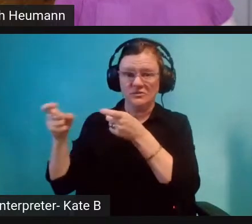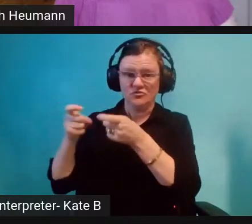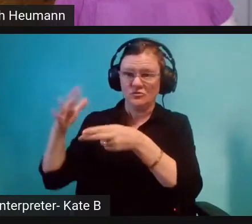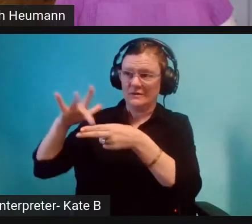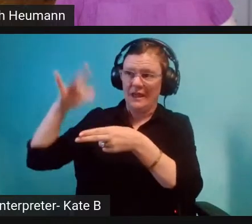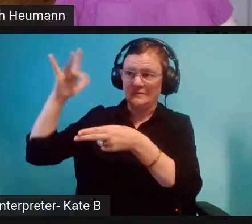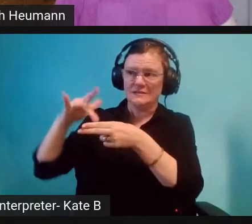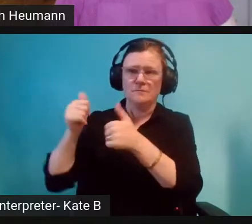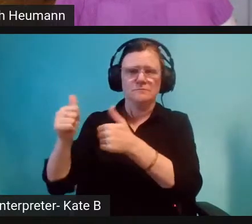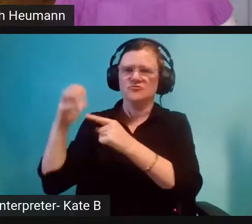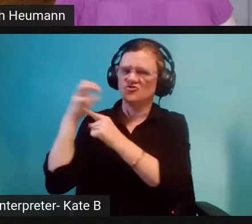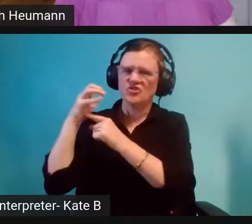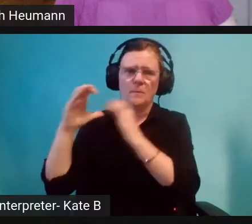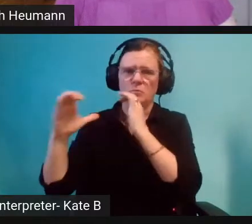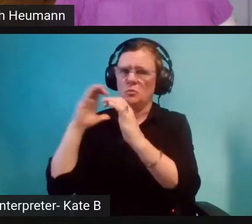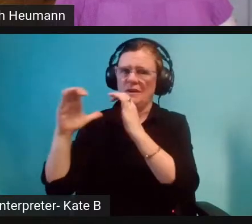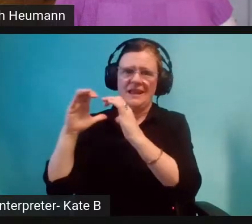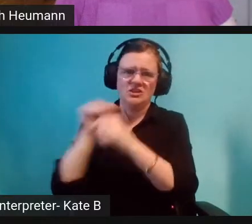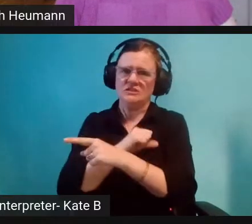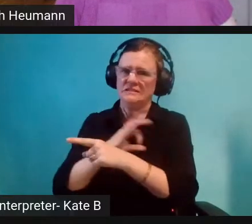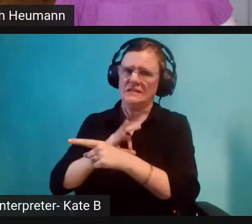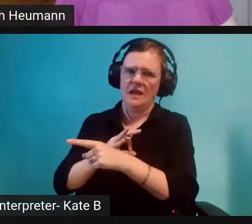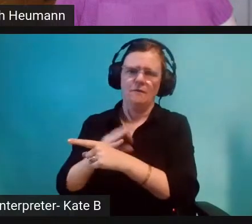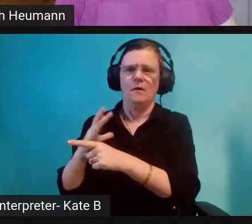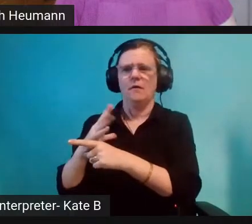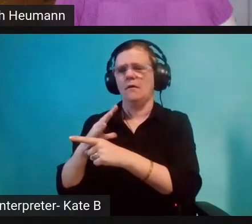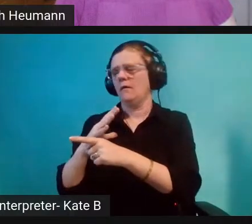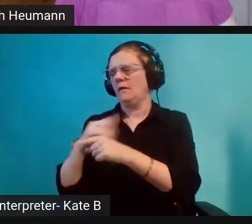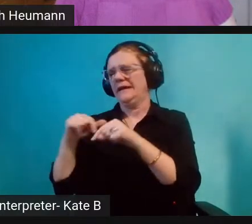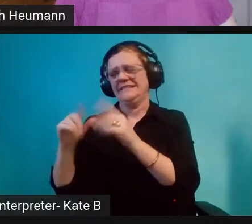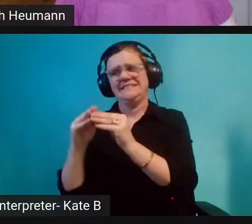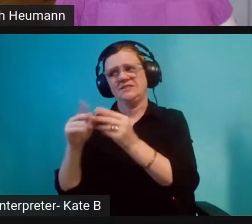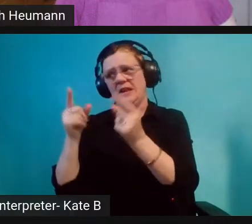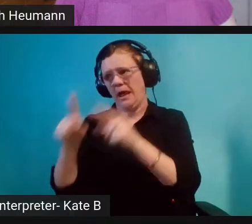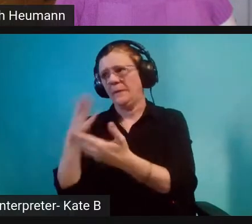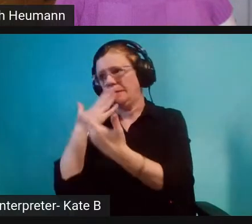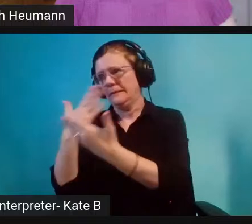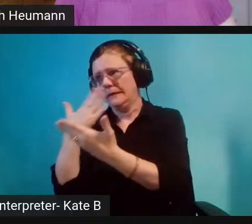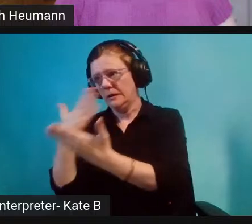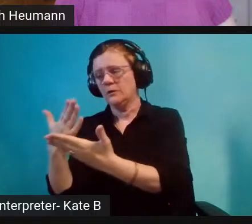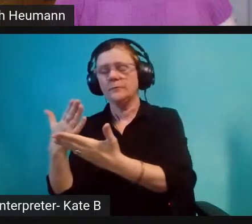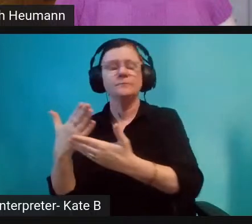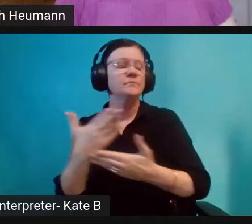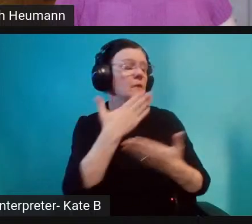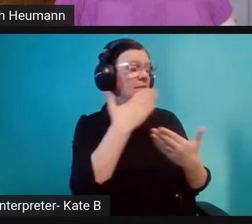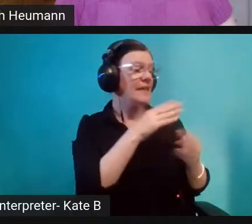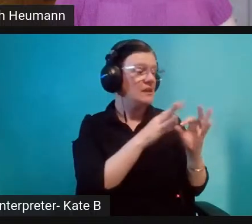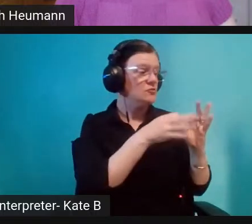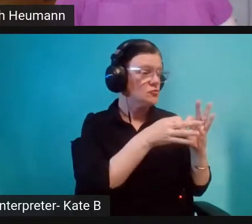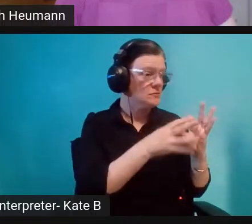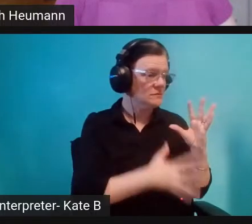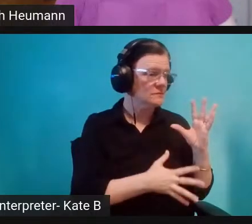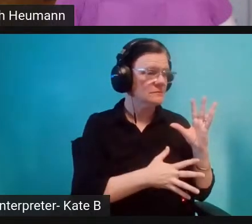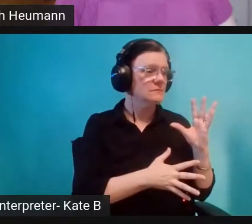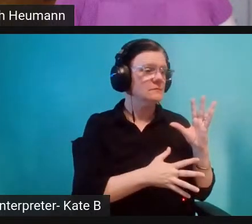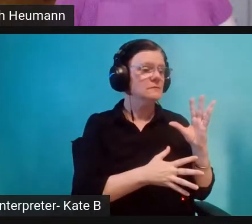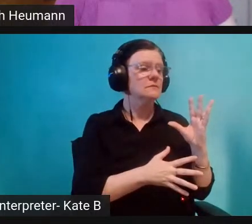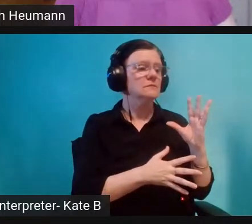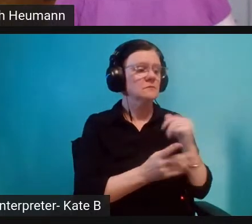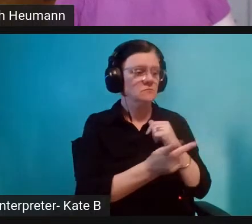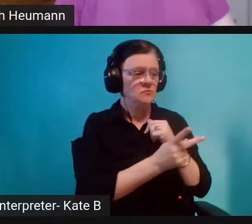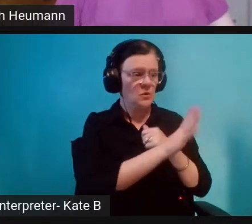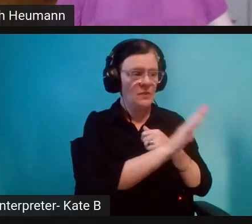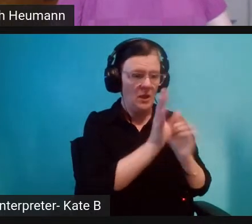outstanding communications staff who've been great at making this session happen. I want to thank our ASL interpreters for